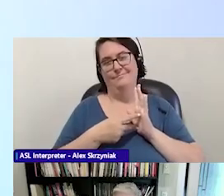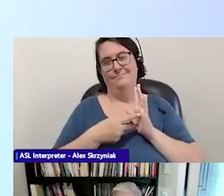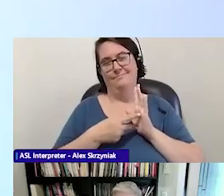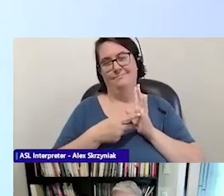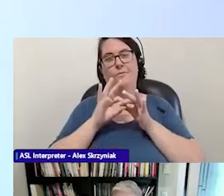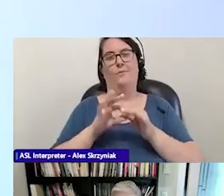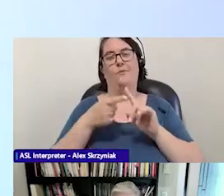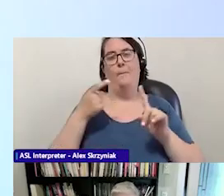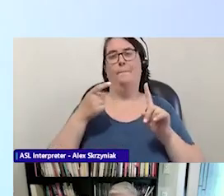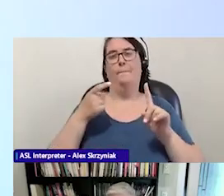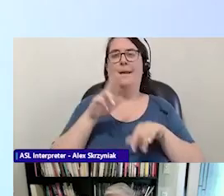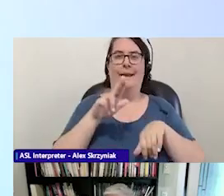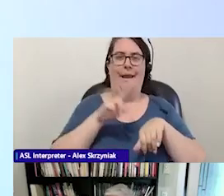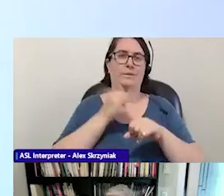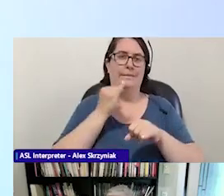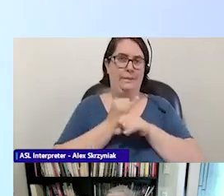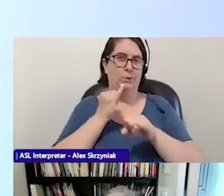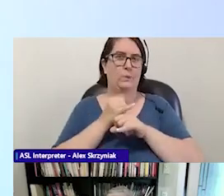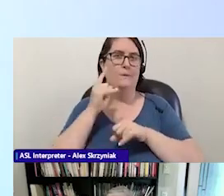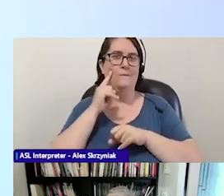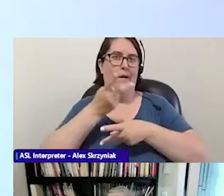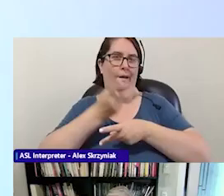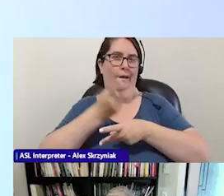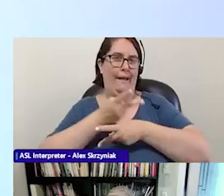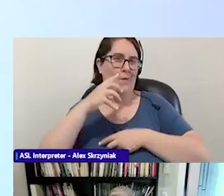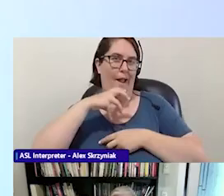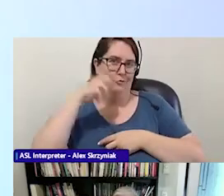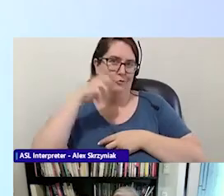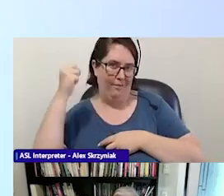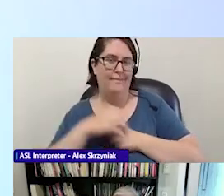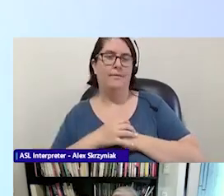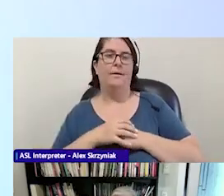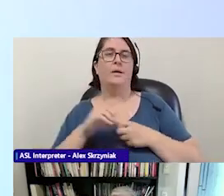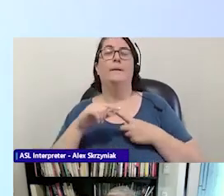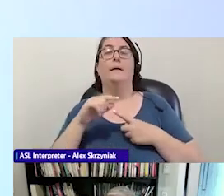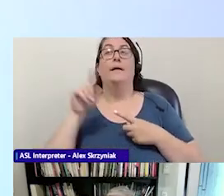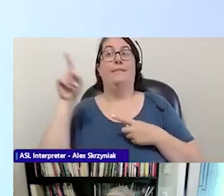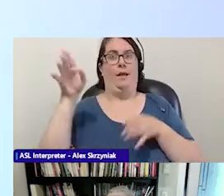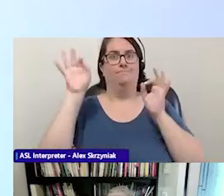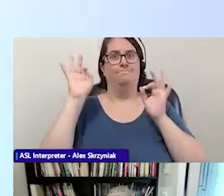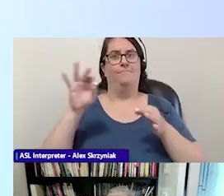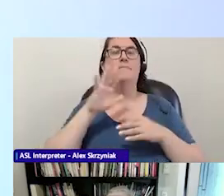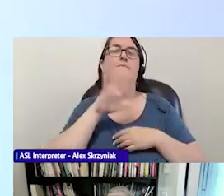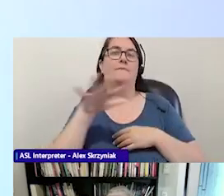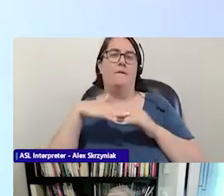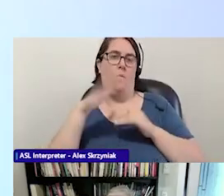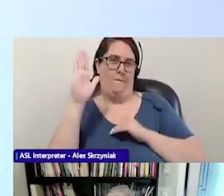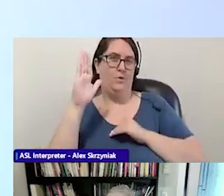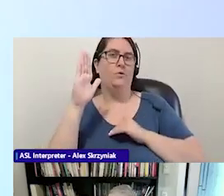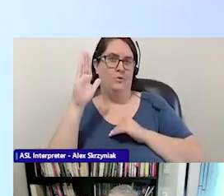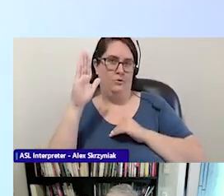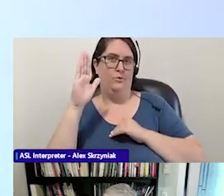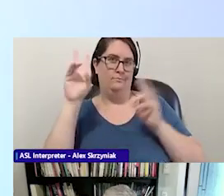National Institute for Care for the Elderly. They define elder as 55 plus. All